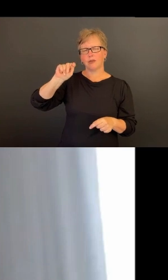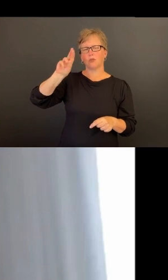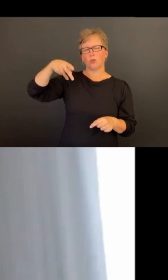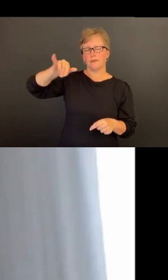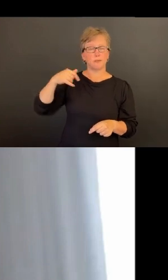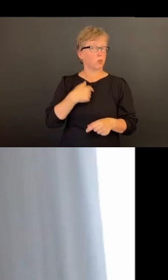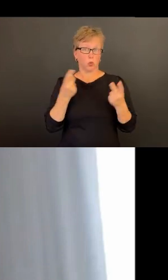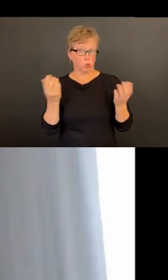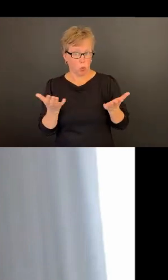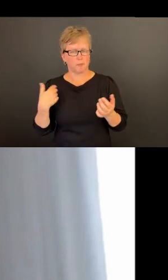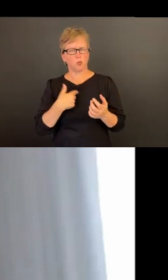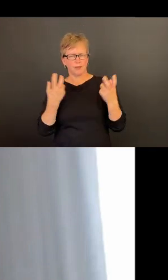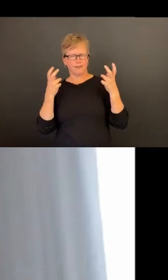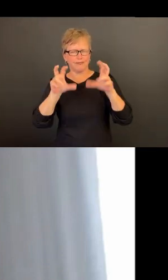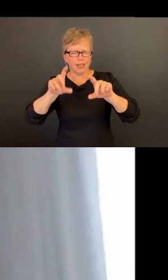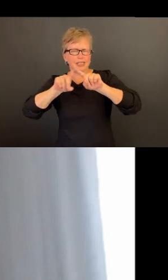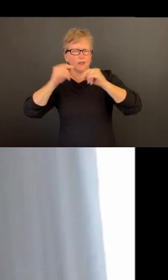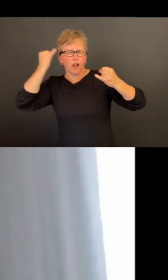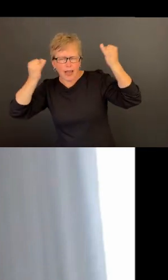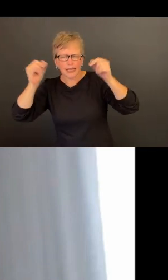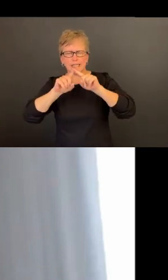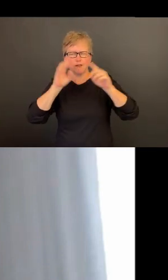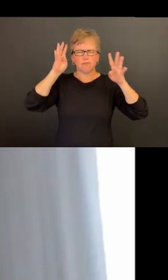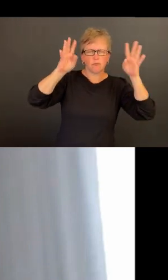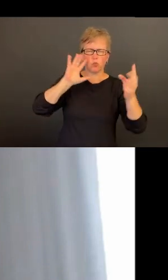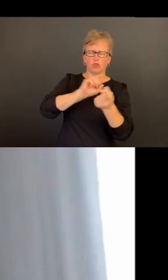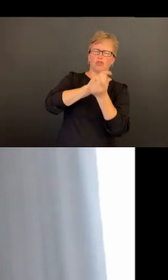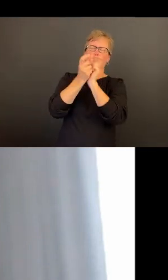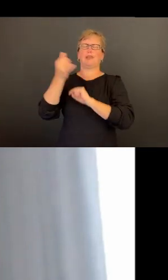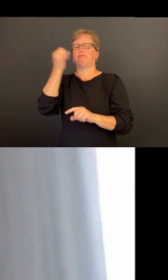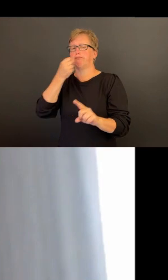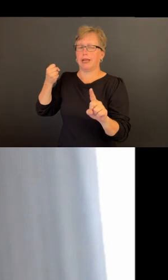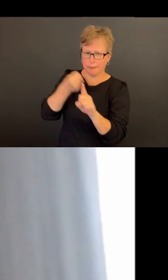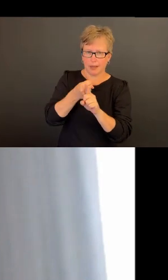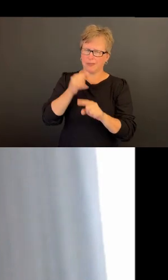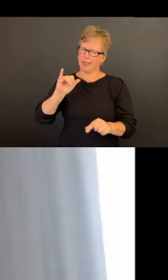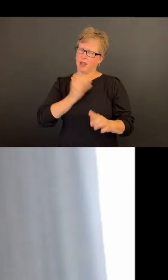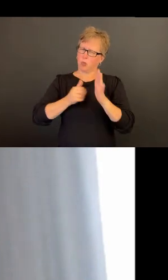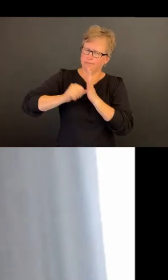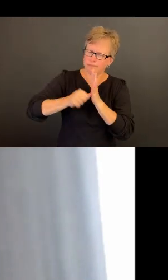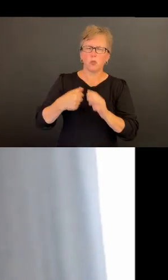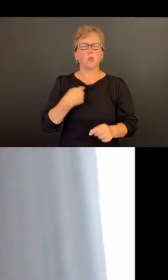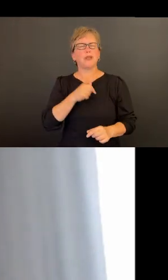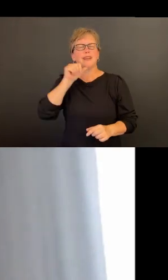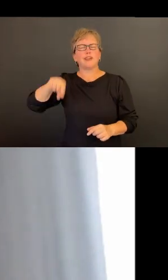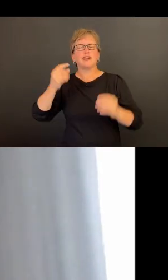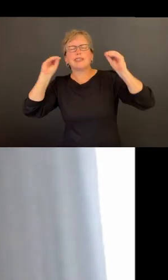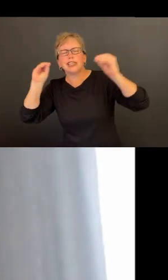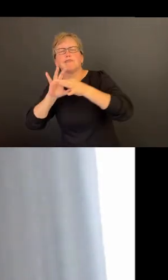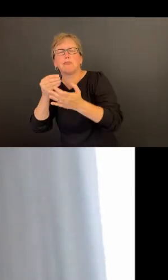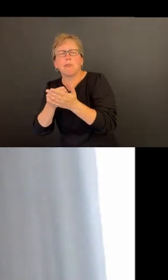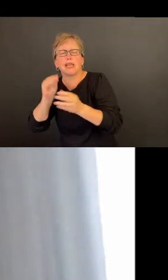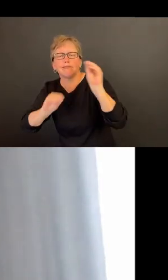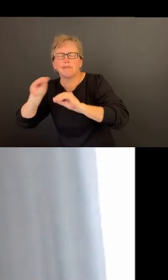really emphasize that. This is not just financial education. We are investing in solutions that address systemic